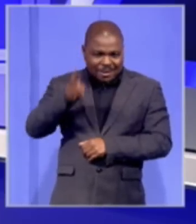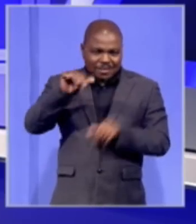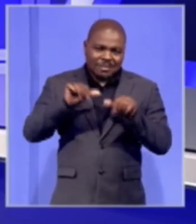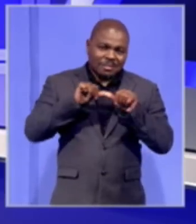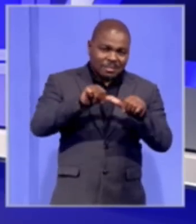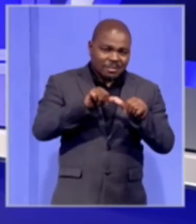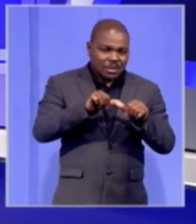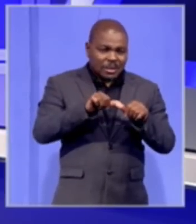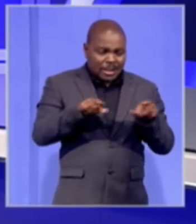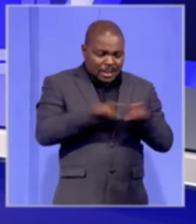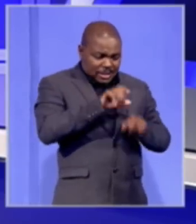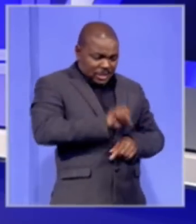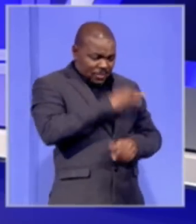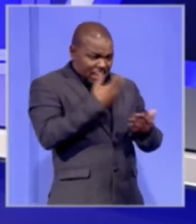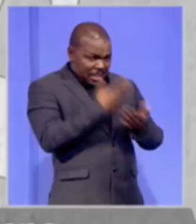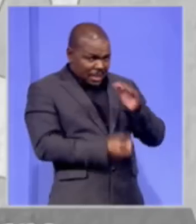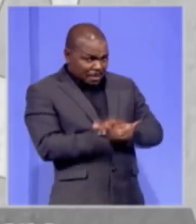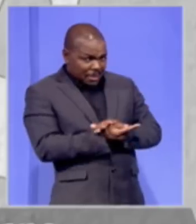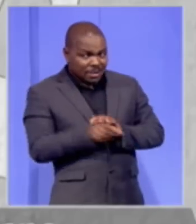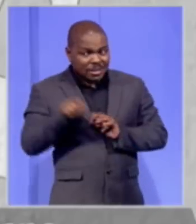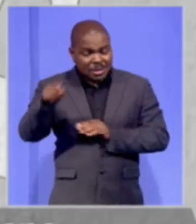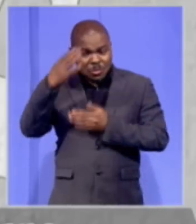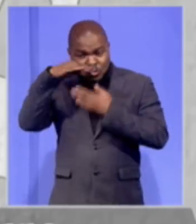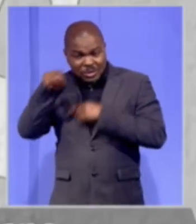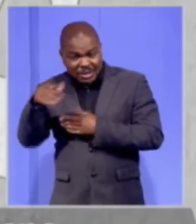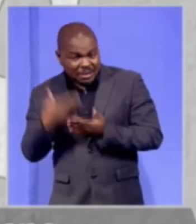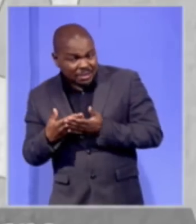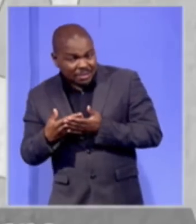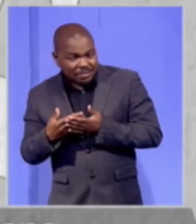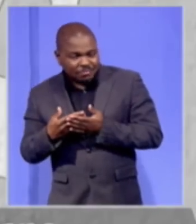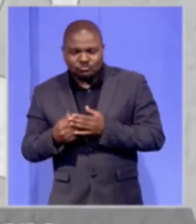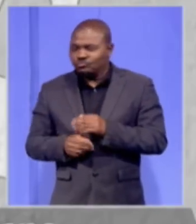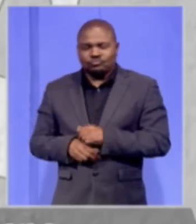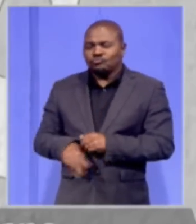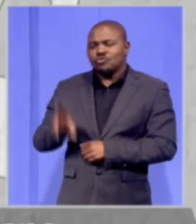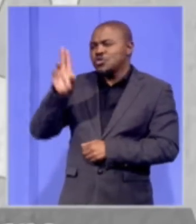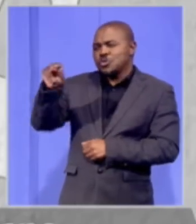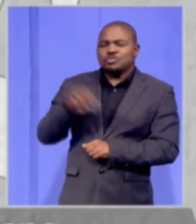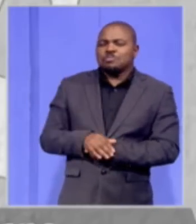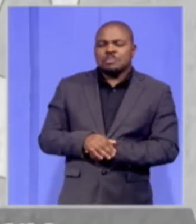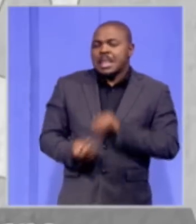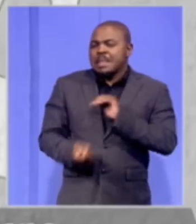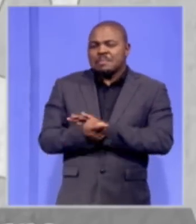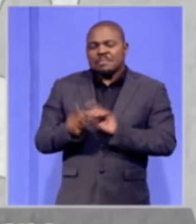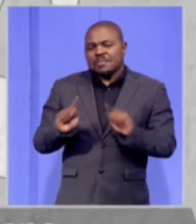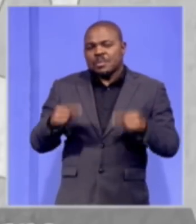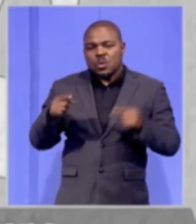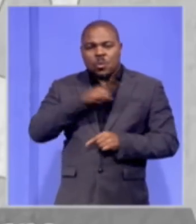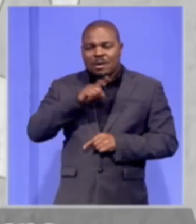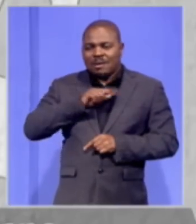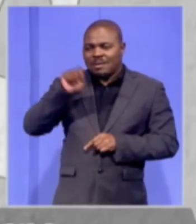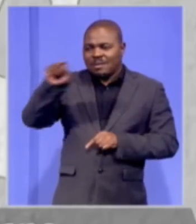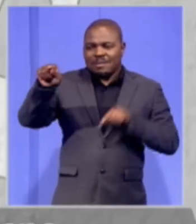se etsahala Botswana. Ha re tlo bona se etsahala mme mabaka a fapana a etsang hore ho se ke hwa